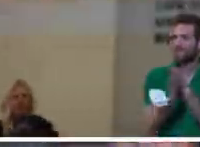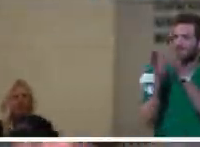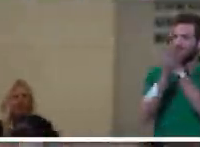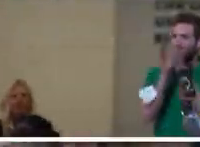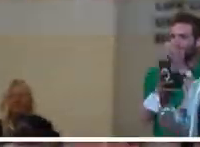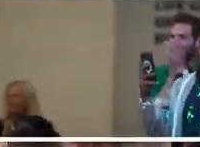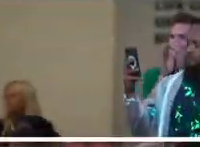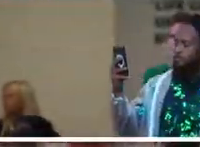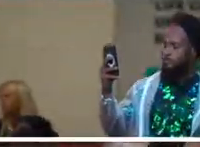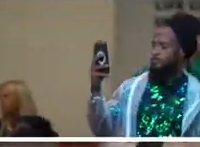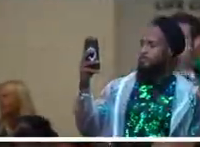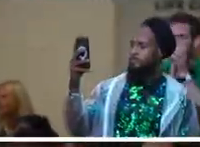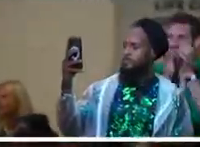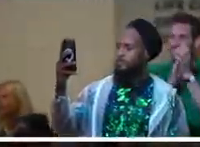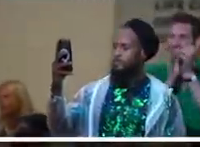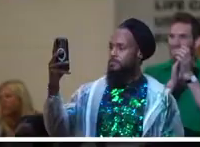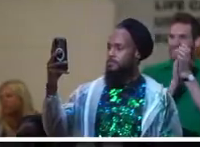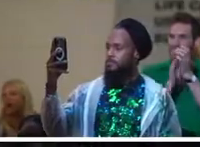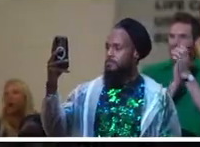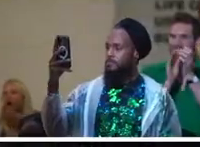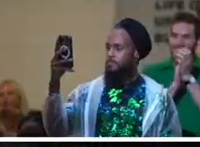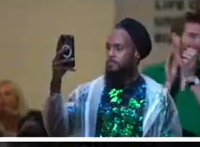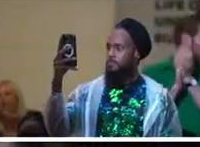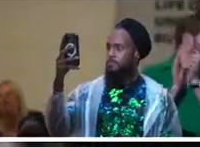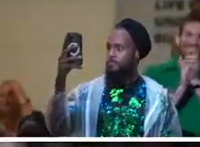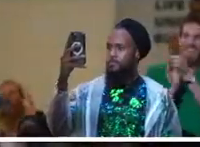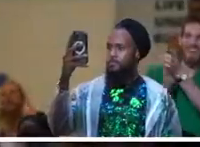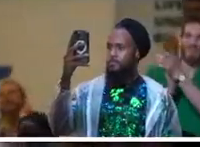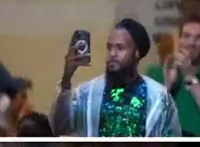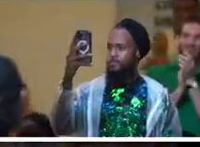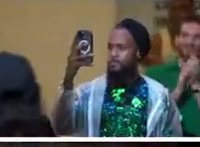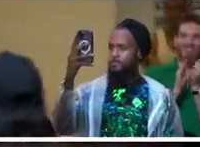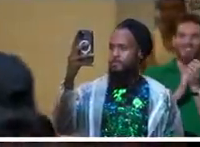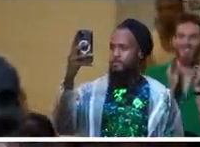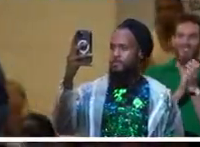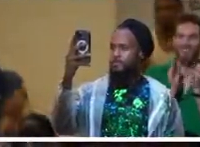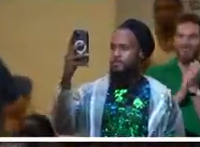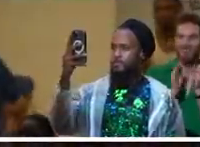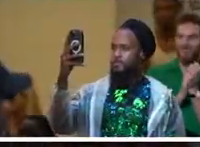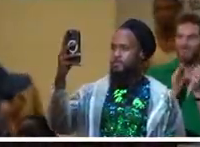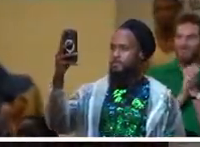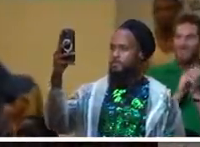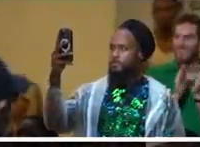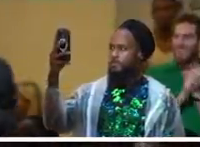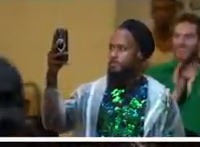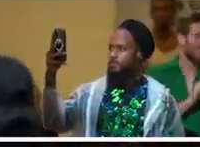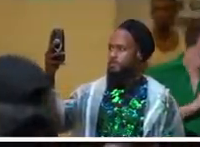Yasuyuki. Oh my gosh. Yes, whoa. Yes, yes, yes, yes. Yes, and all right. Types of you yeses. Do